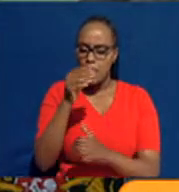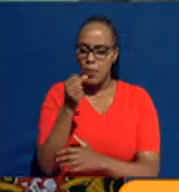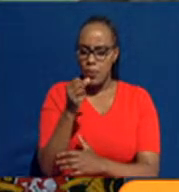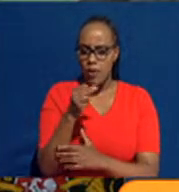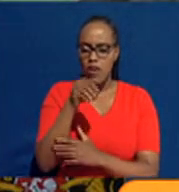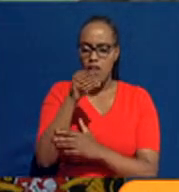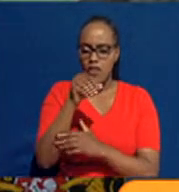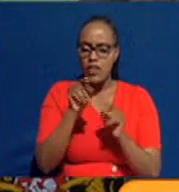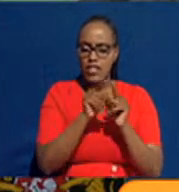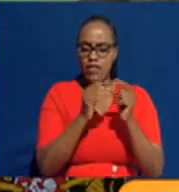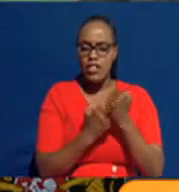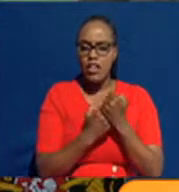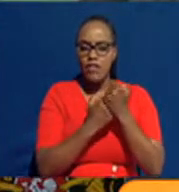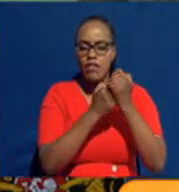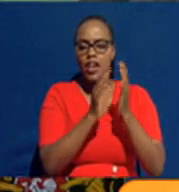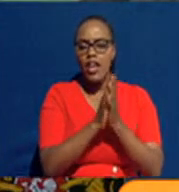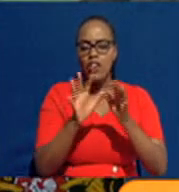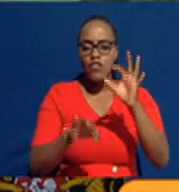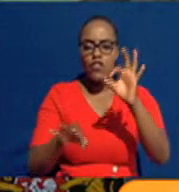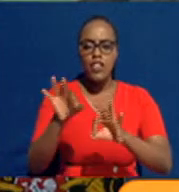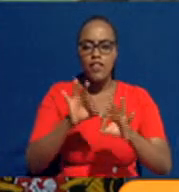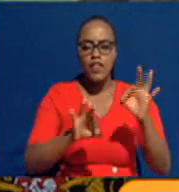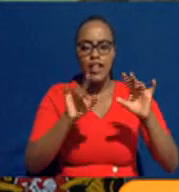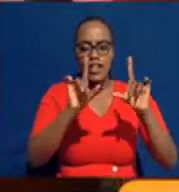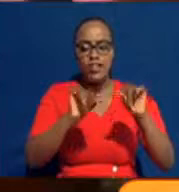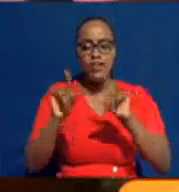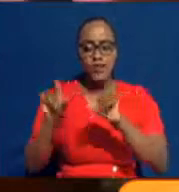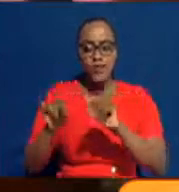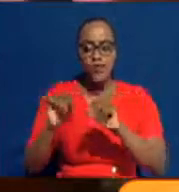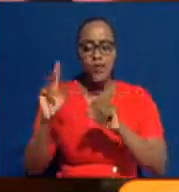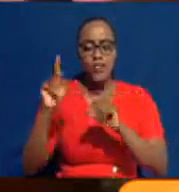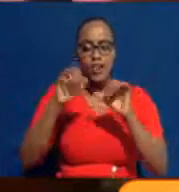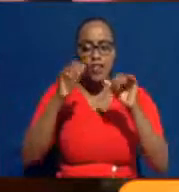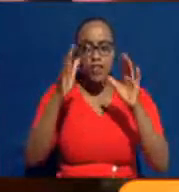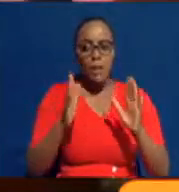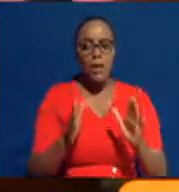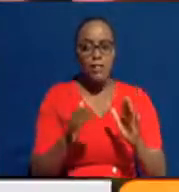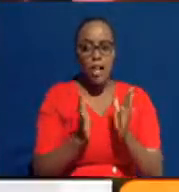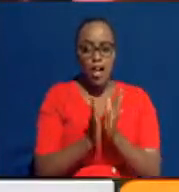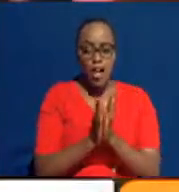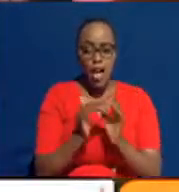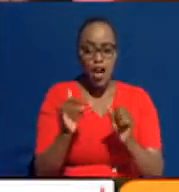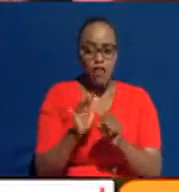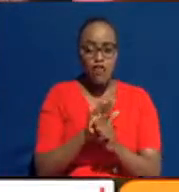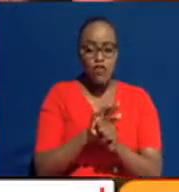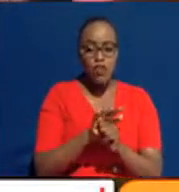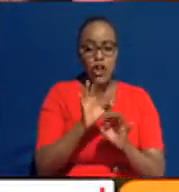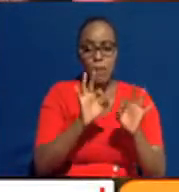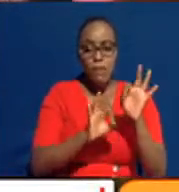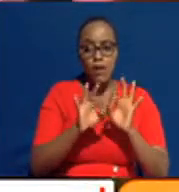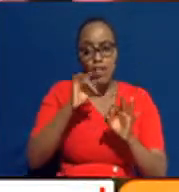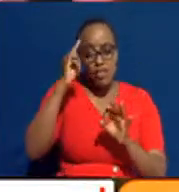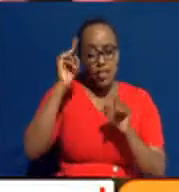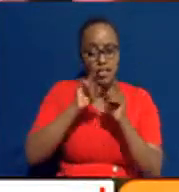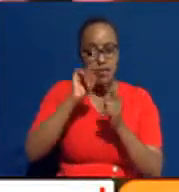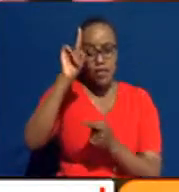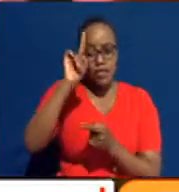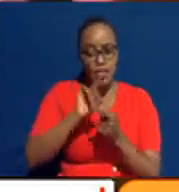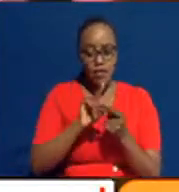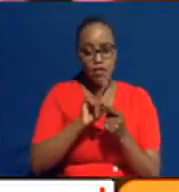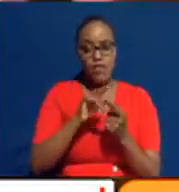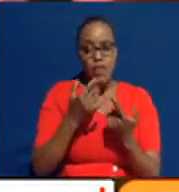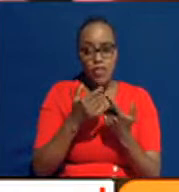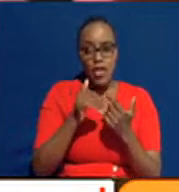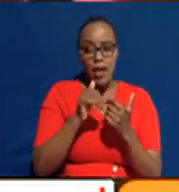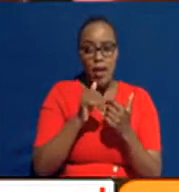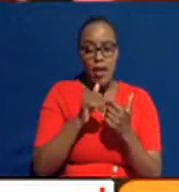billion shillings for fertilizer subsidy for farmers. The whole model of thinking that for you to bring the cost of maize down was